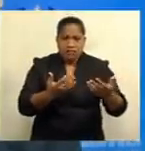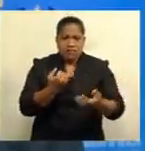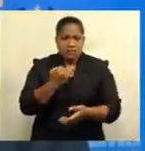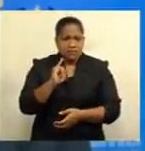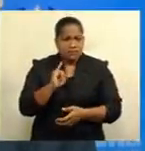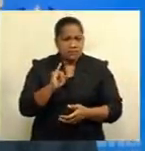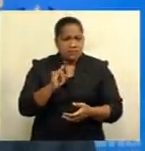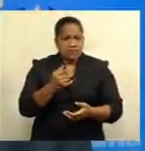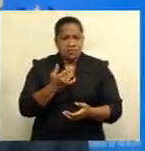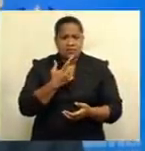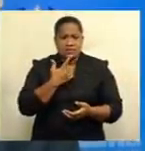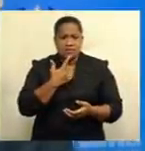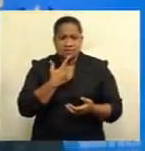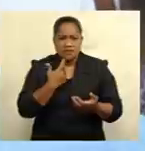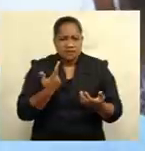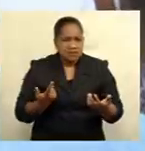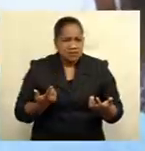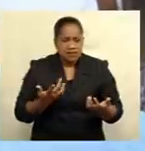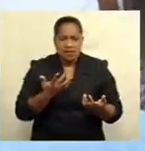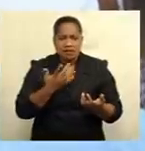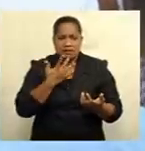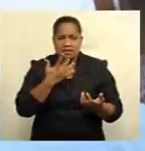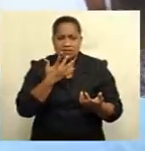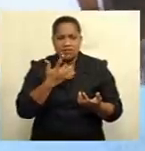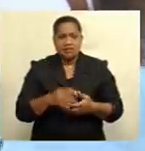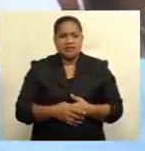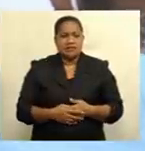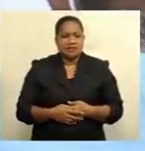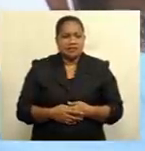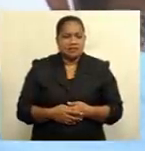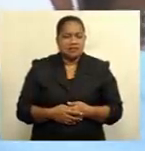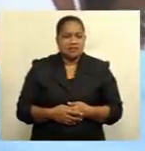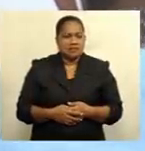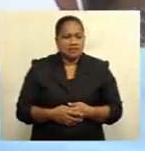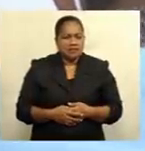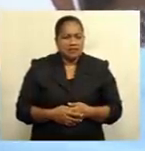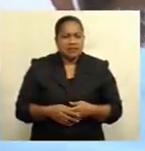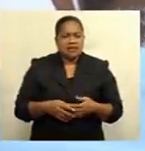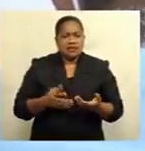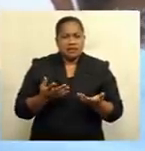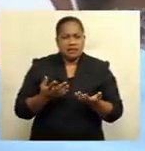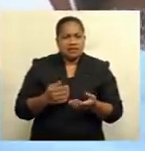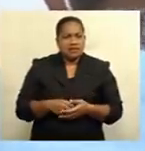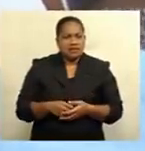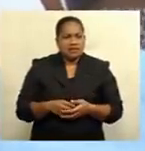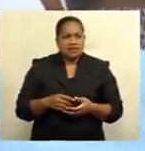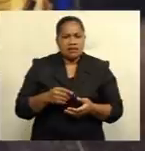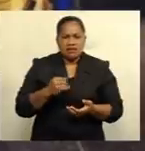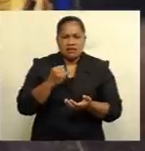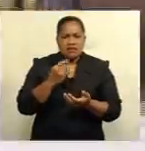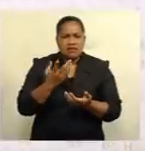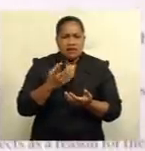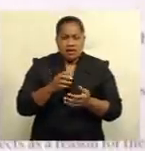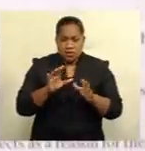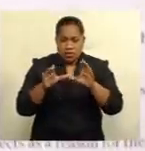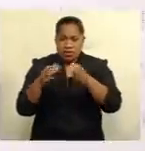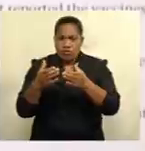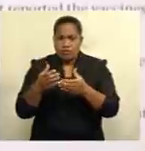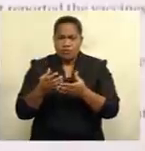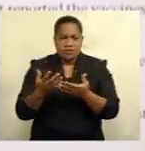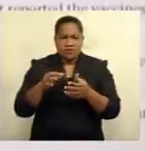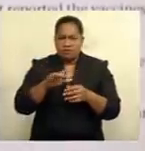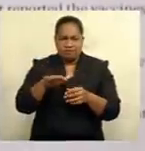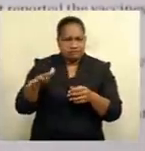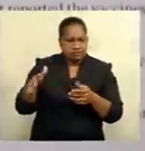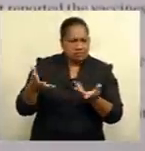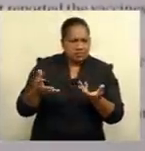actually flawed data, and the hesitancy group was only 135 of the 1,047. The Health Minister says it